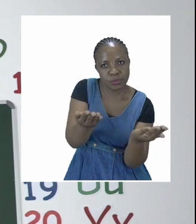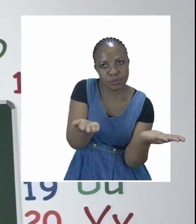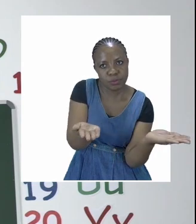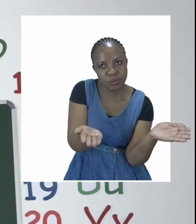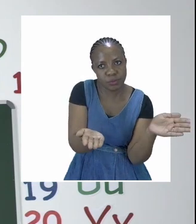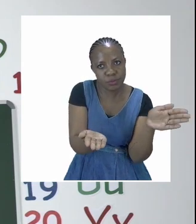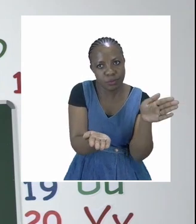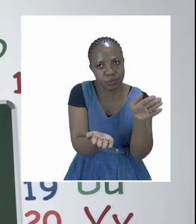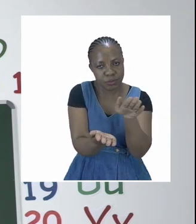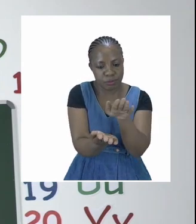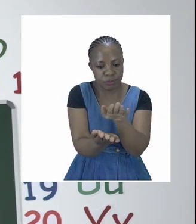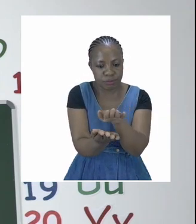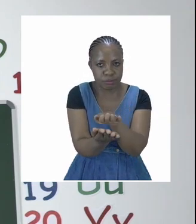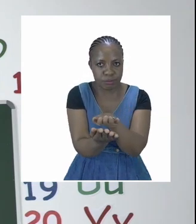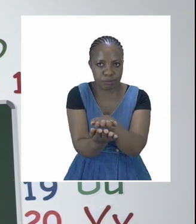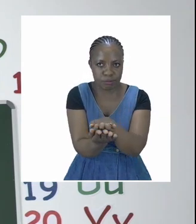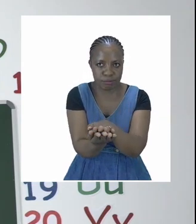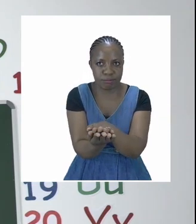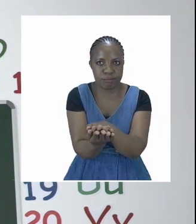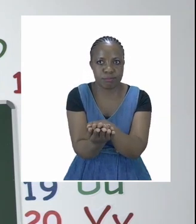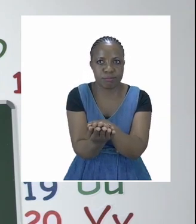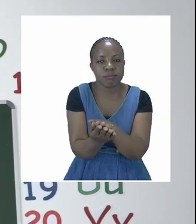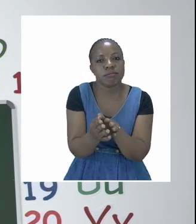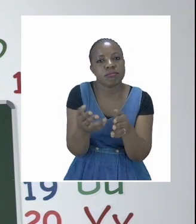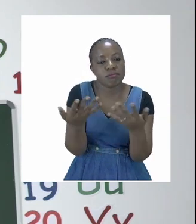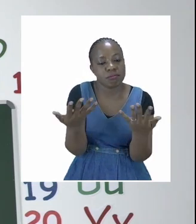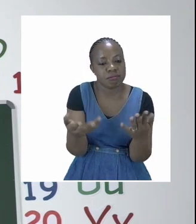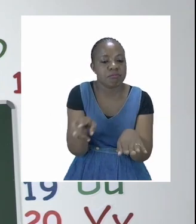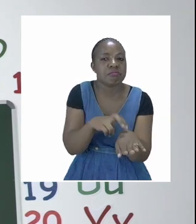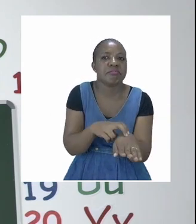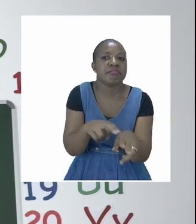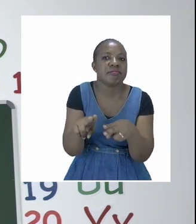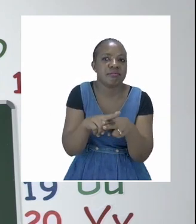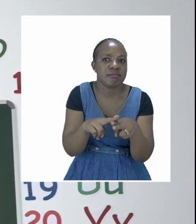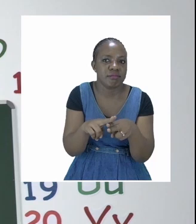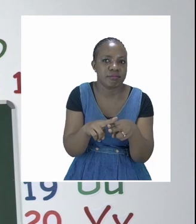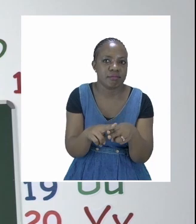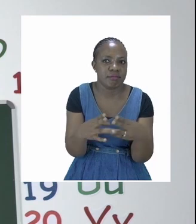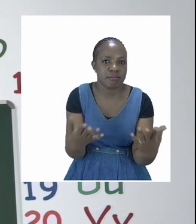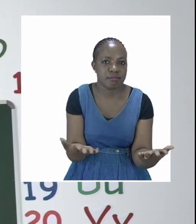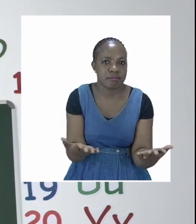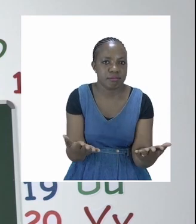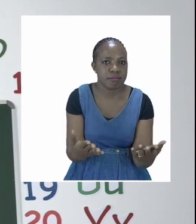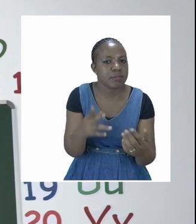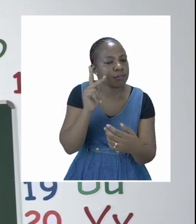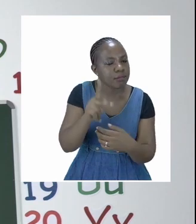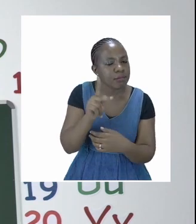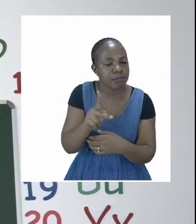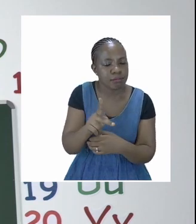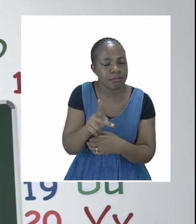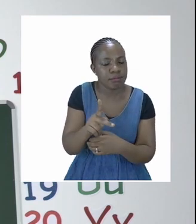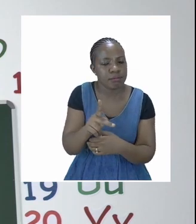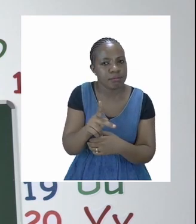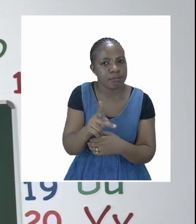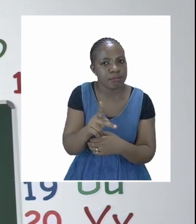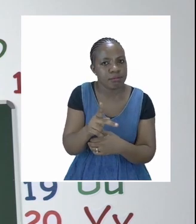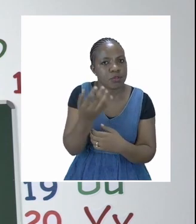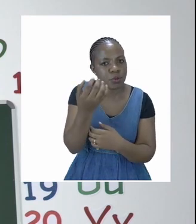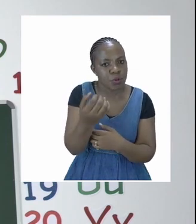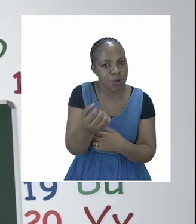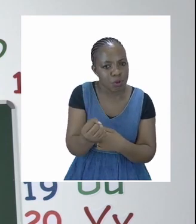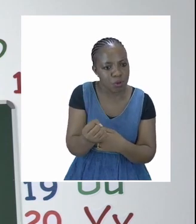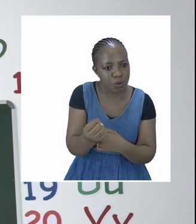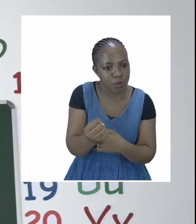it for ready to use. But there is more. We are also available on